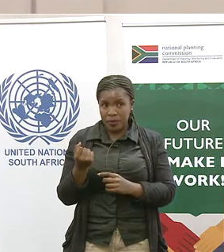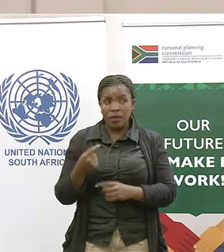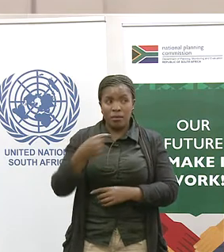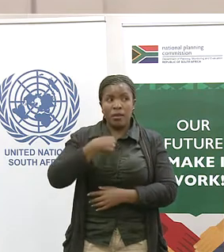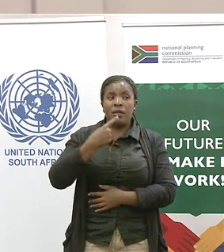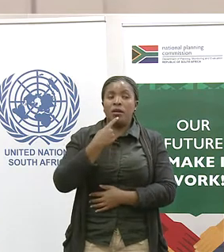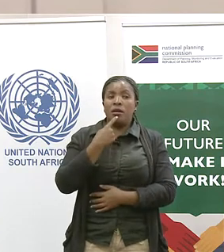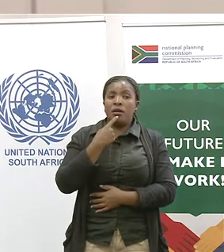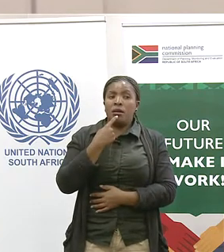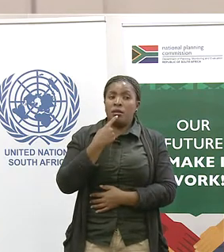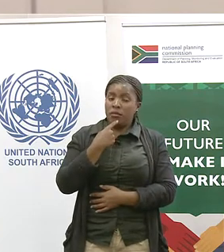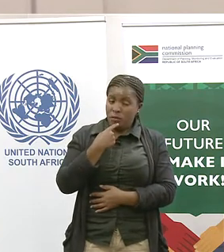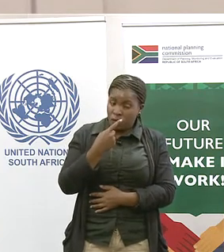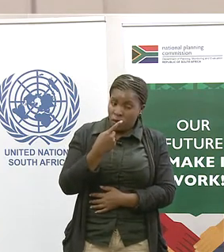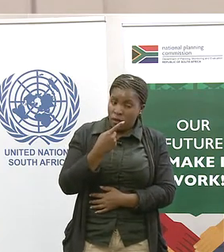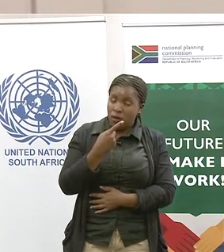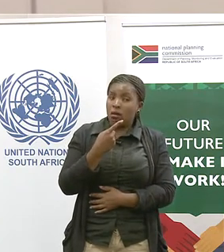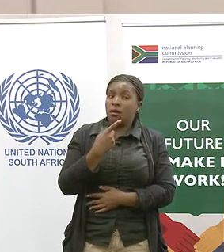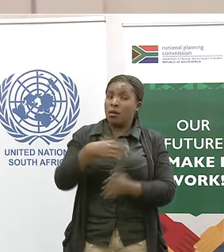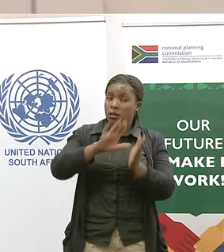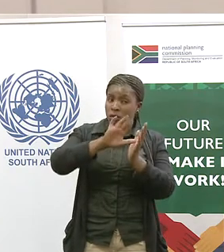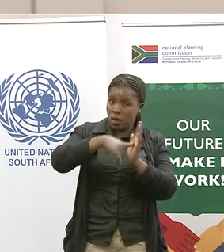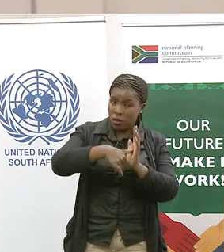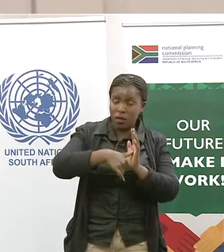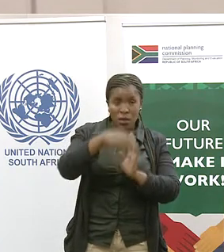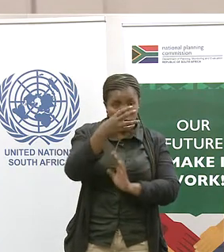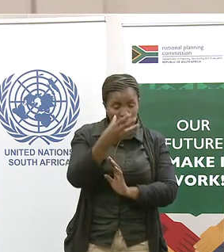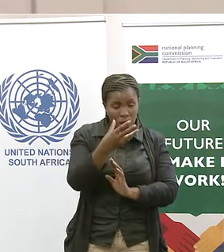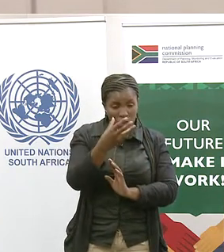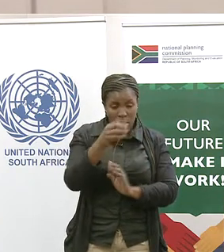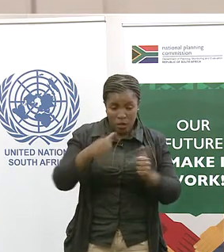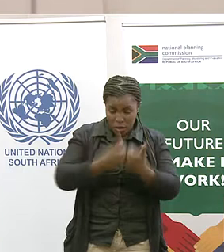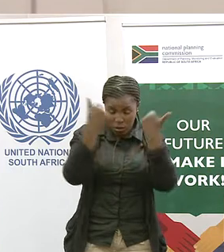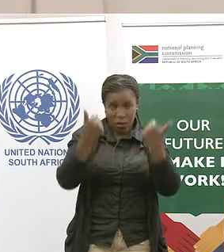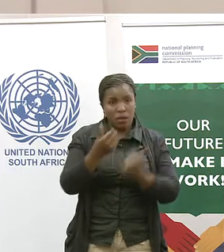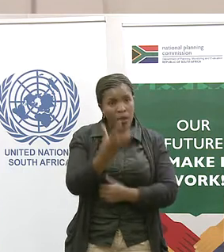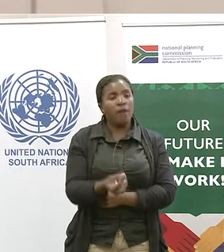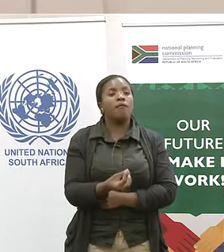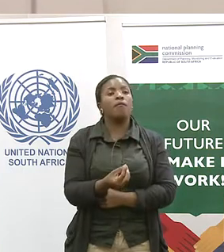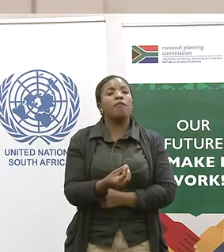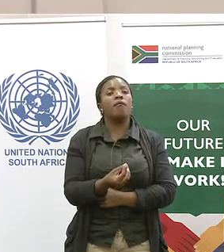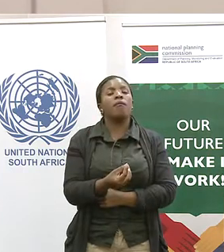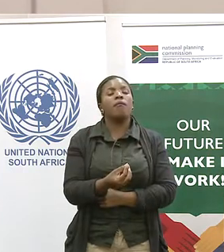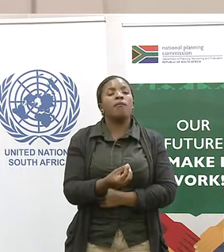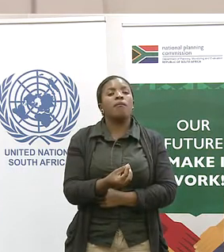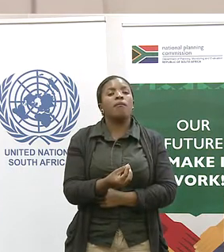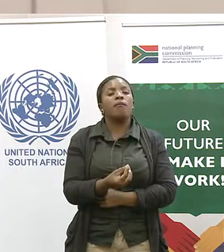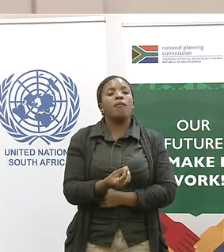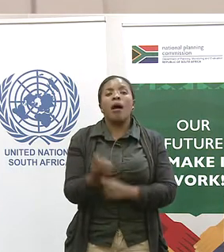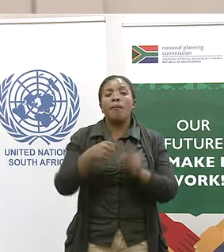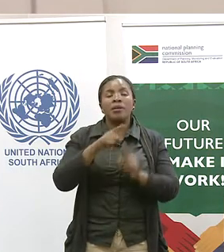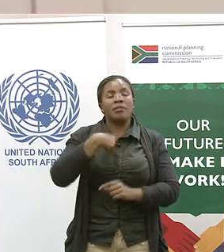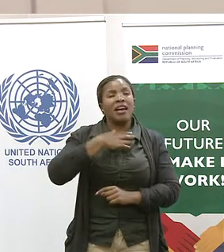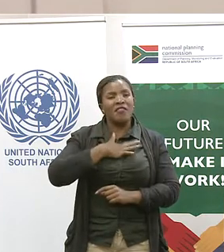acknowledge the challenges that we are still facing as a country. But I personally think we need to commend